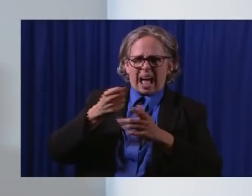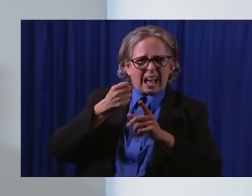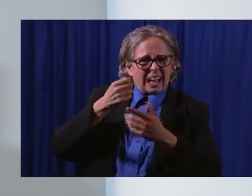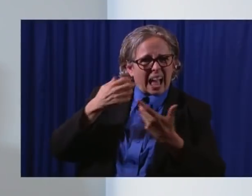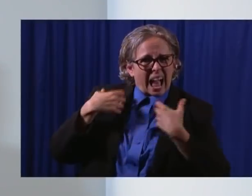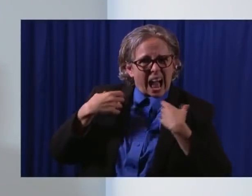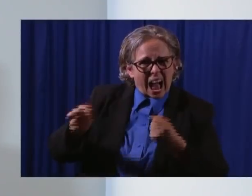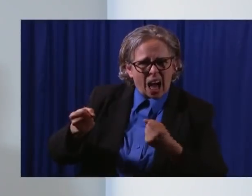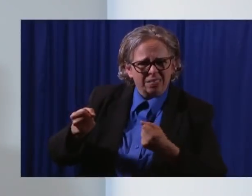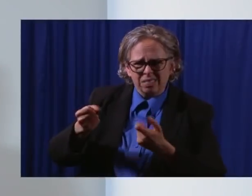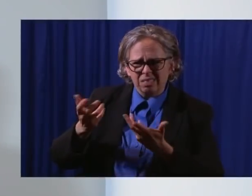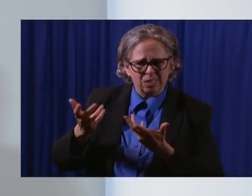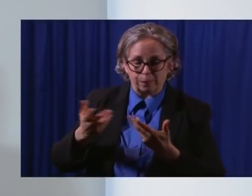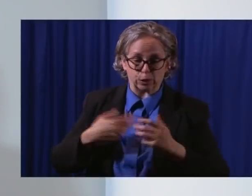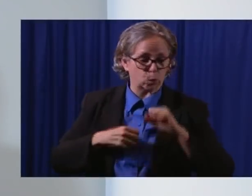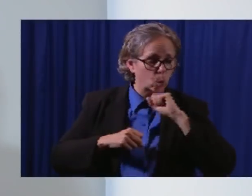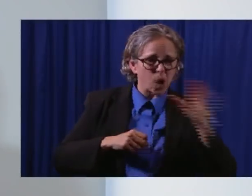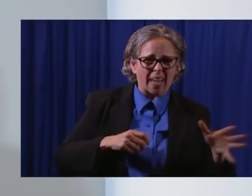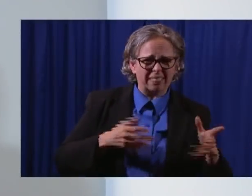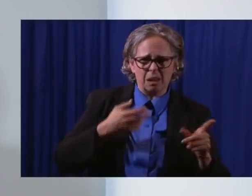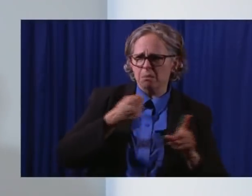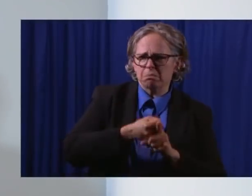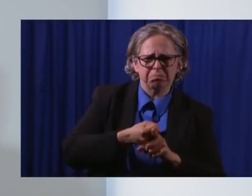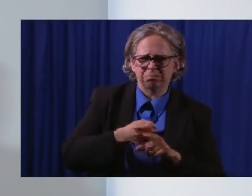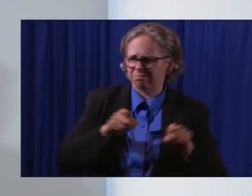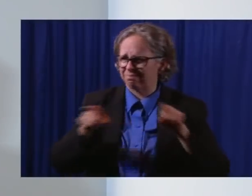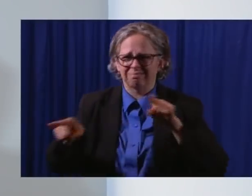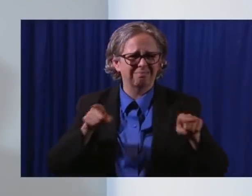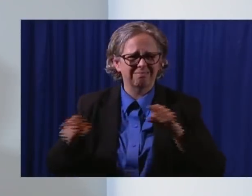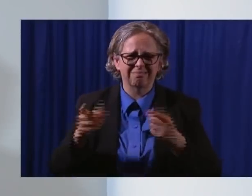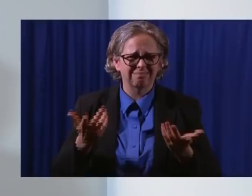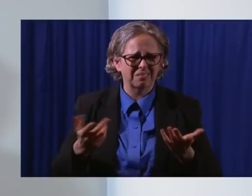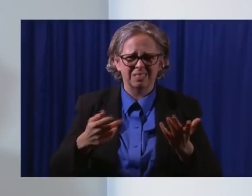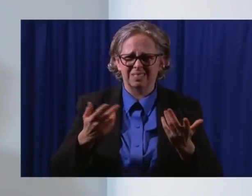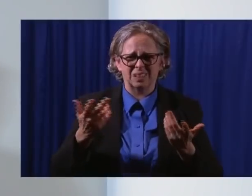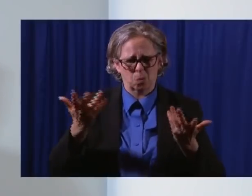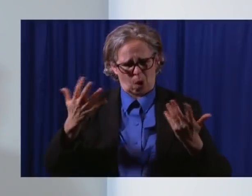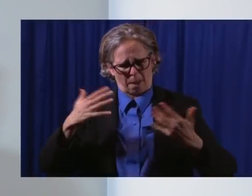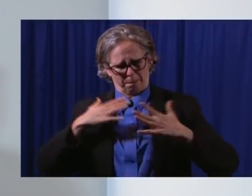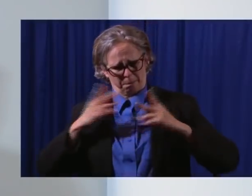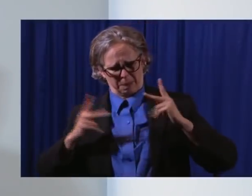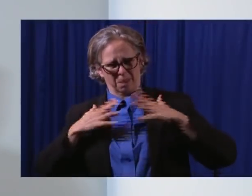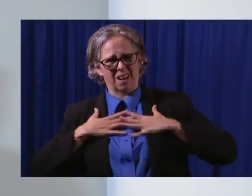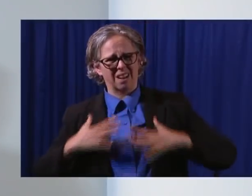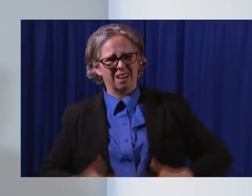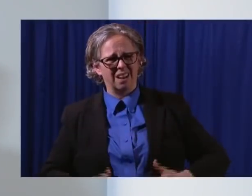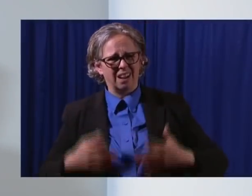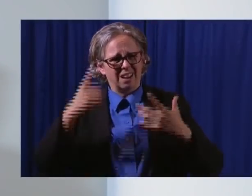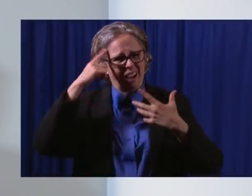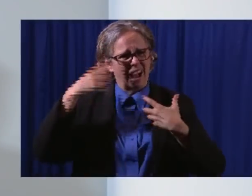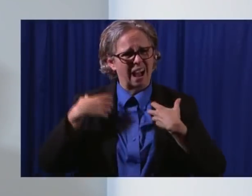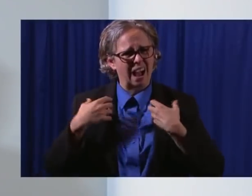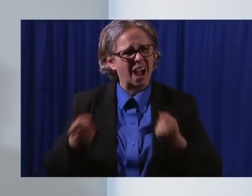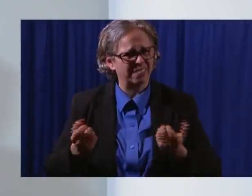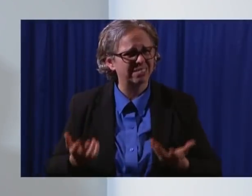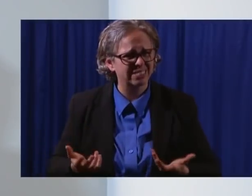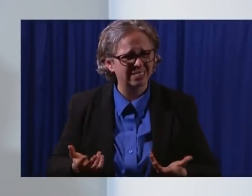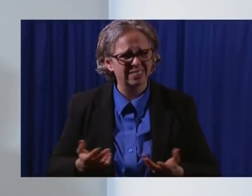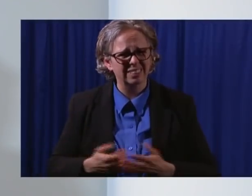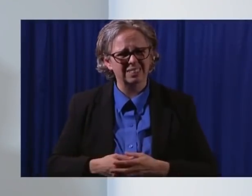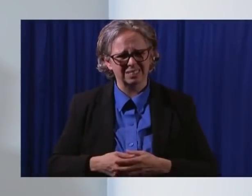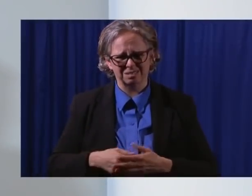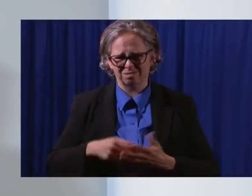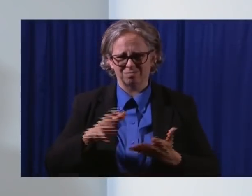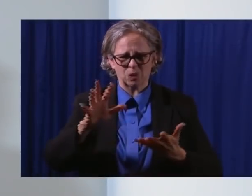we were months ago when this was put in place because of all the testing that's going on there. Very aggressive testing from the National Guard